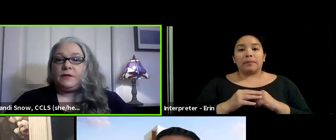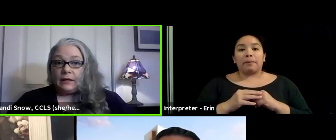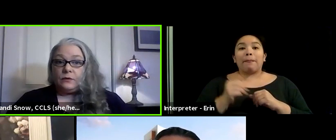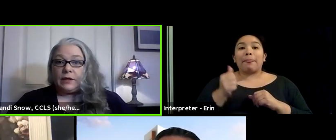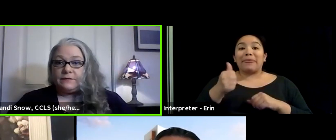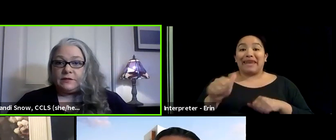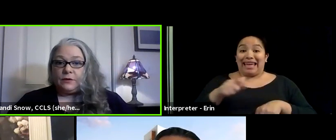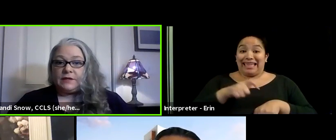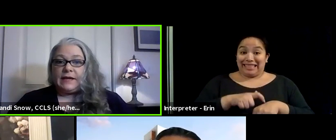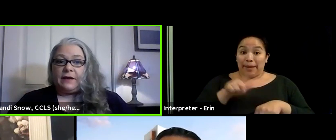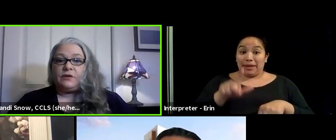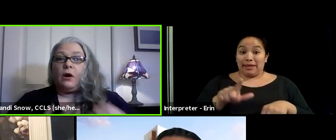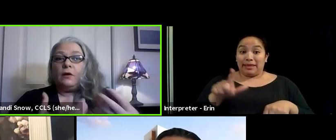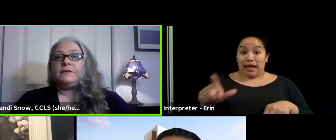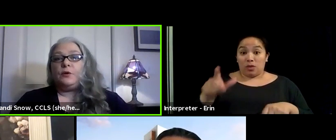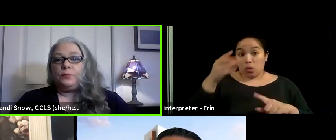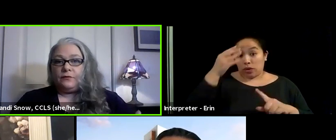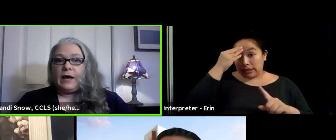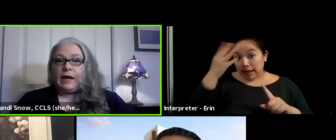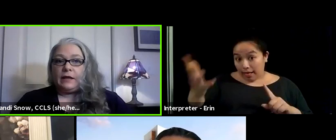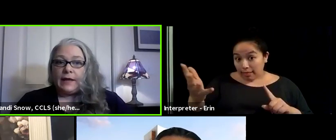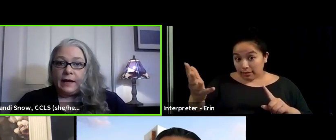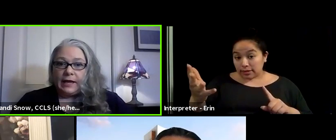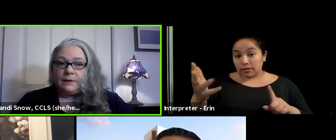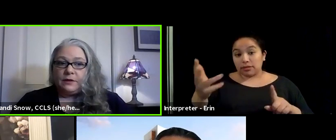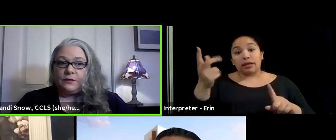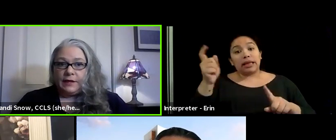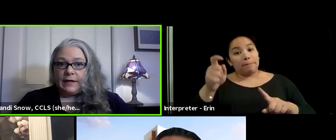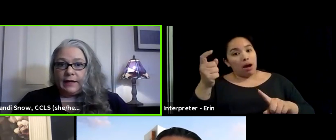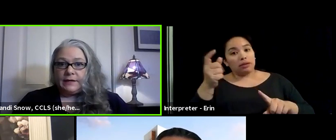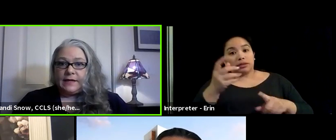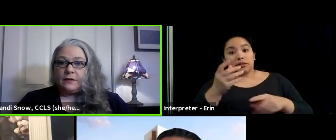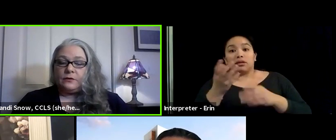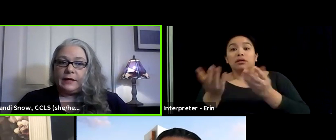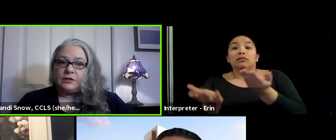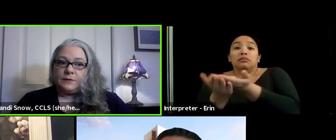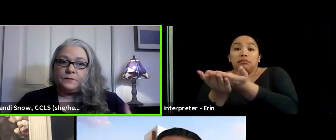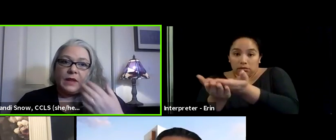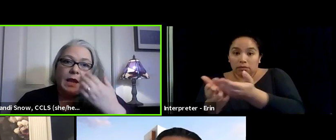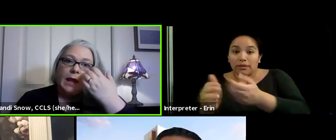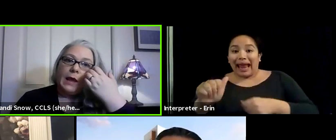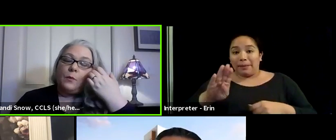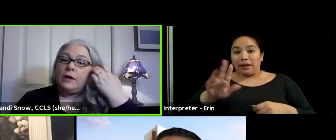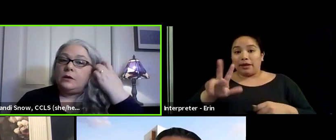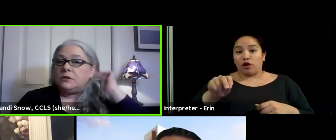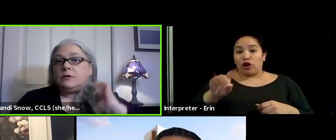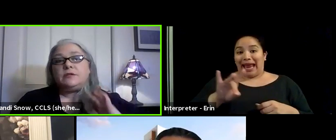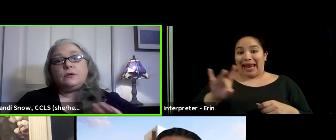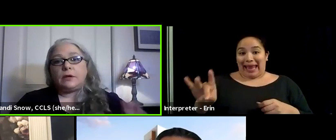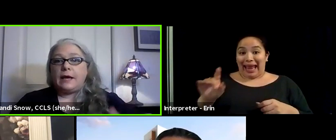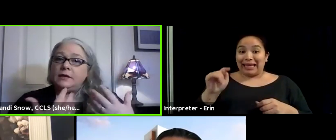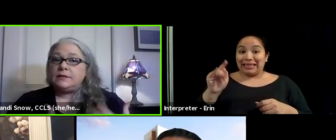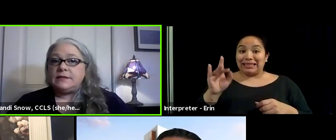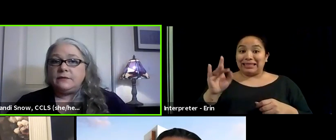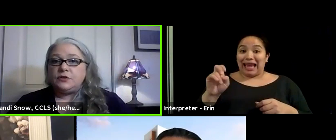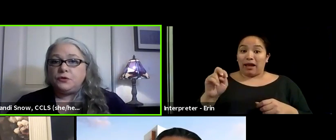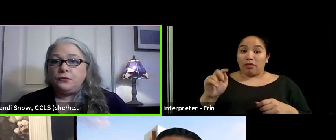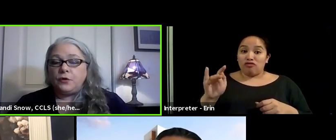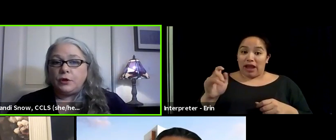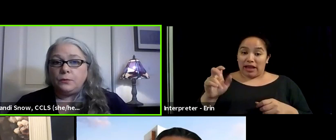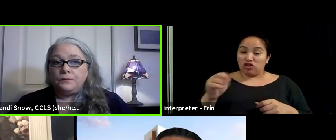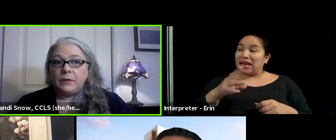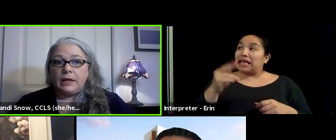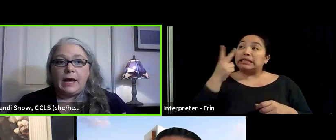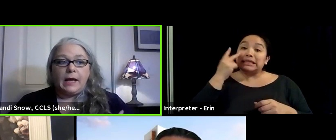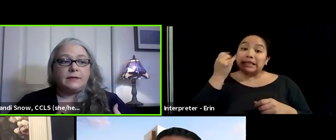Anytime that the landlord gives notice, they have to also provide that AB 3088 declaration. And what you do is you look at it and see if it's true